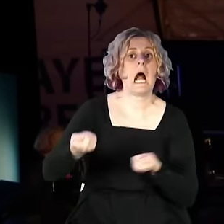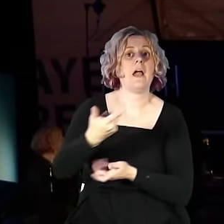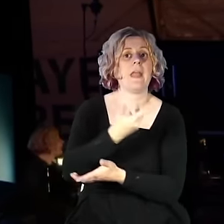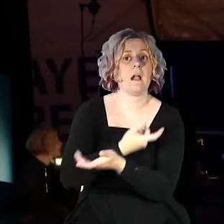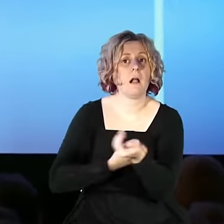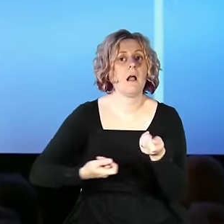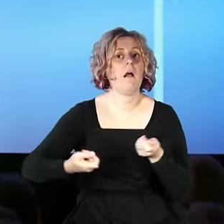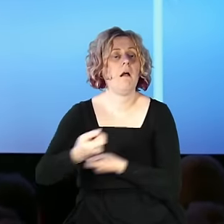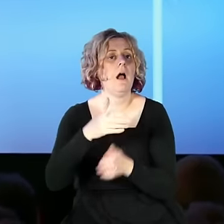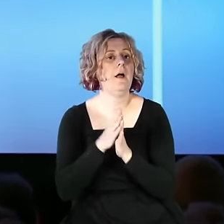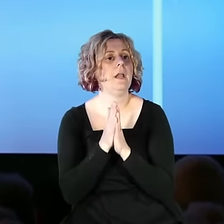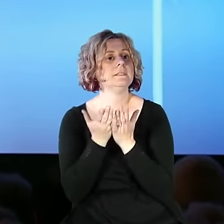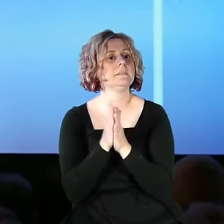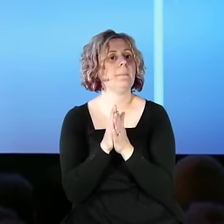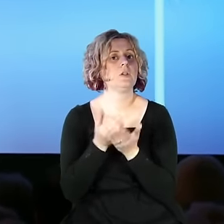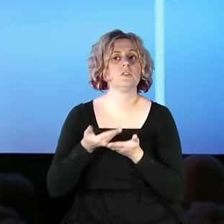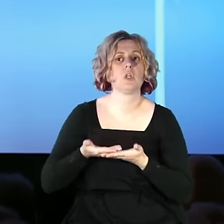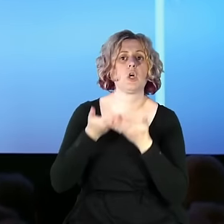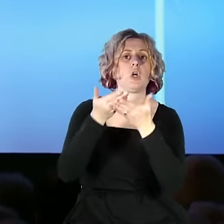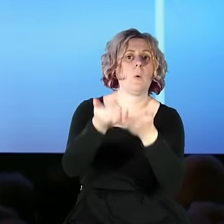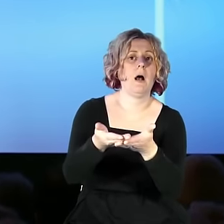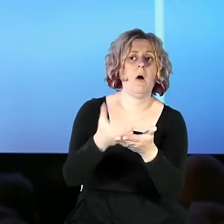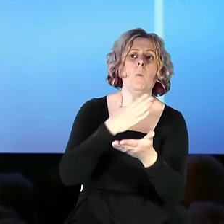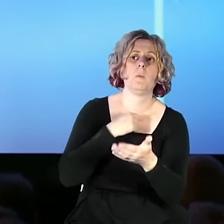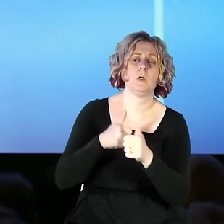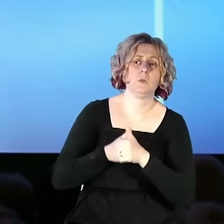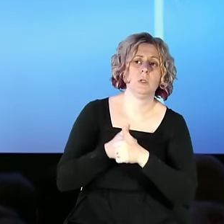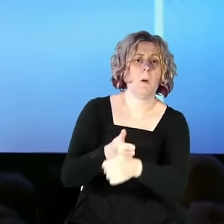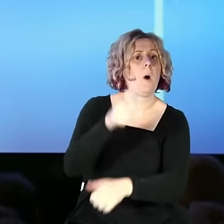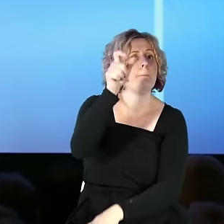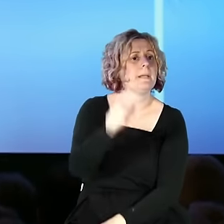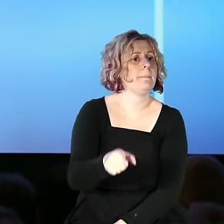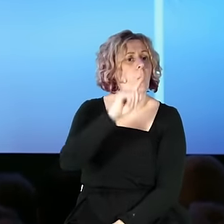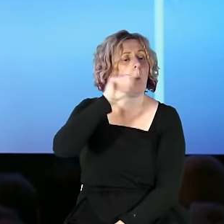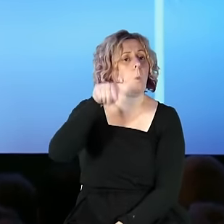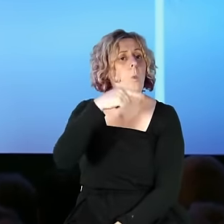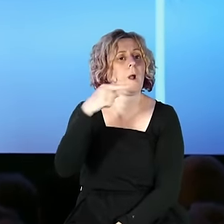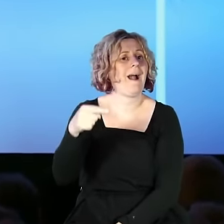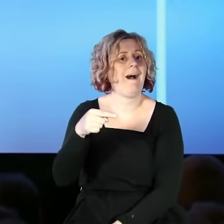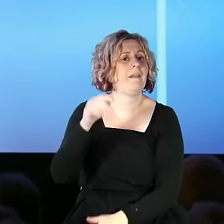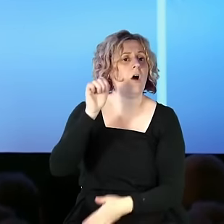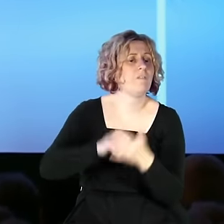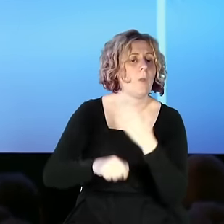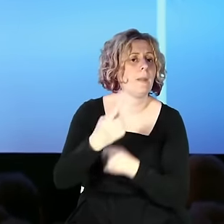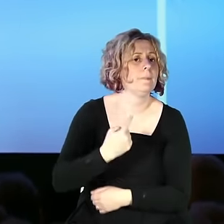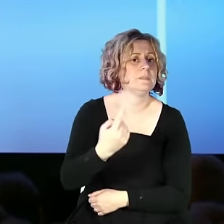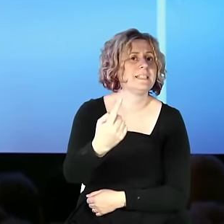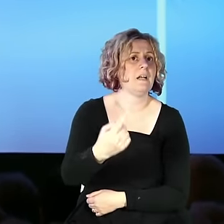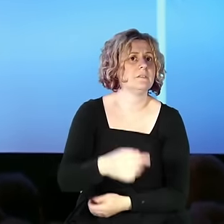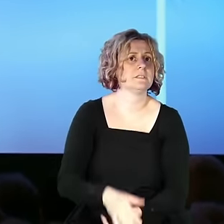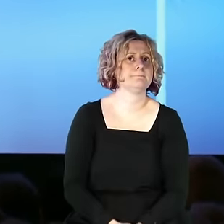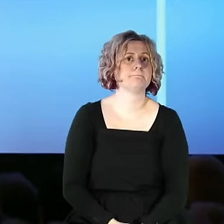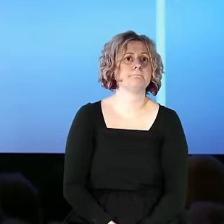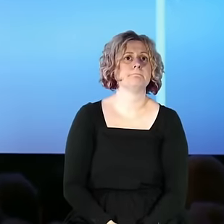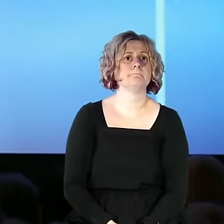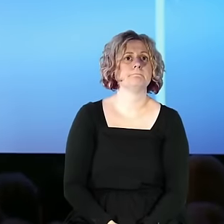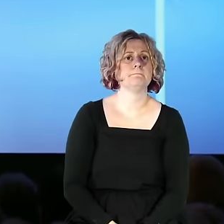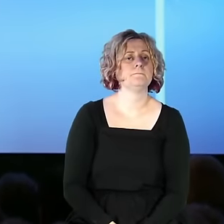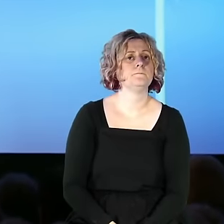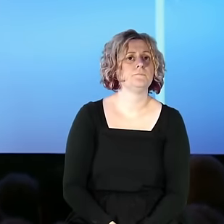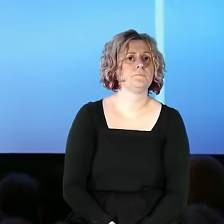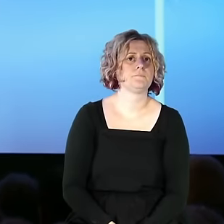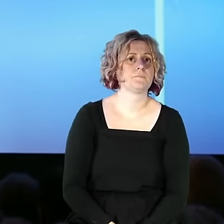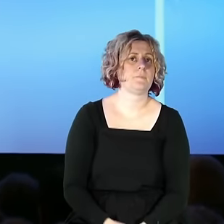books go out, we want to support those who otherwise couldn't afford them. So as you shop, you can remember that. Now, there's